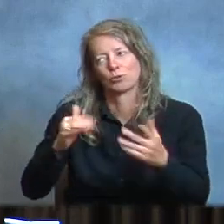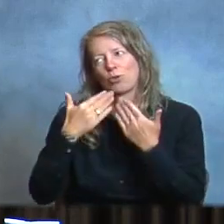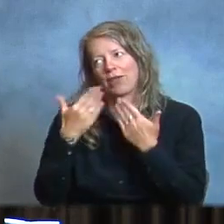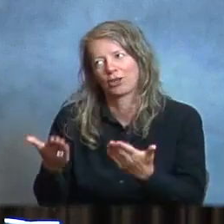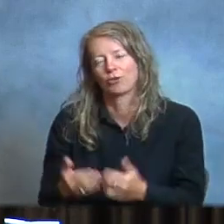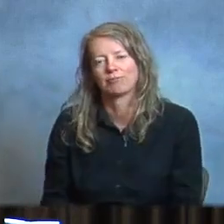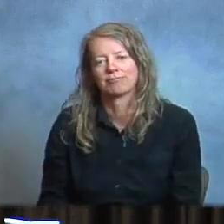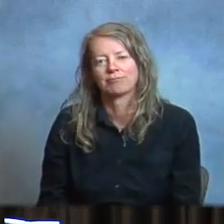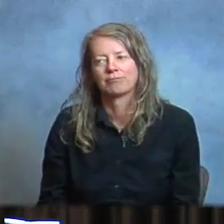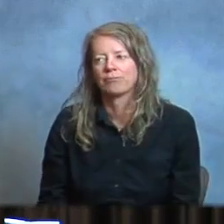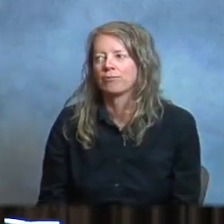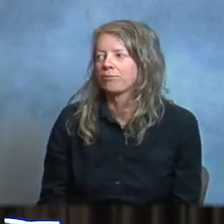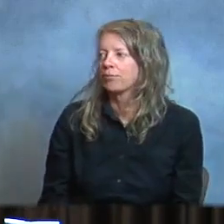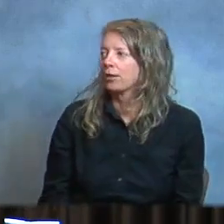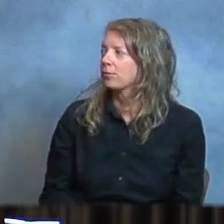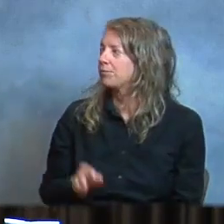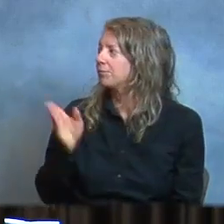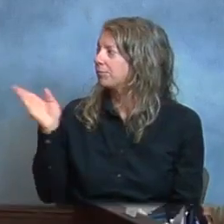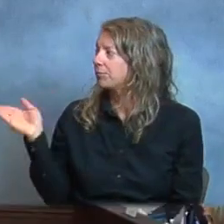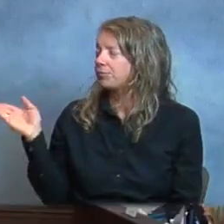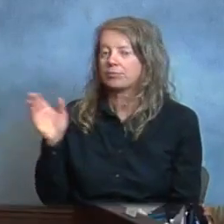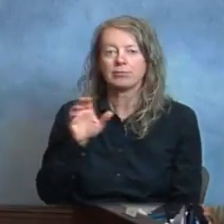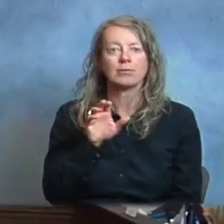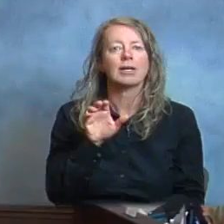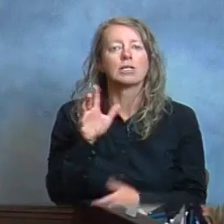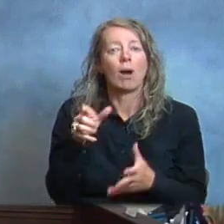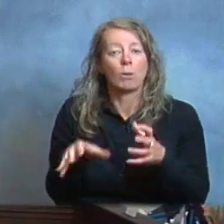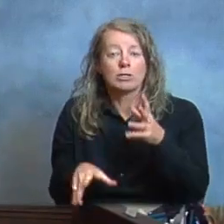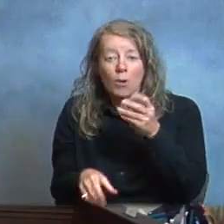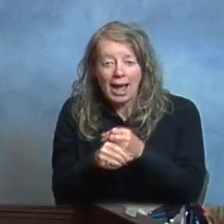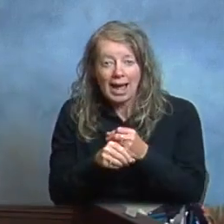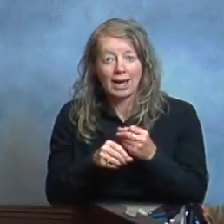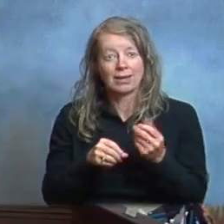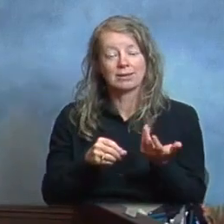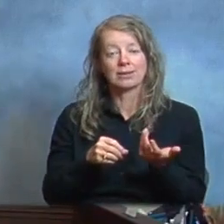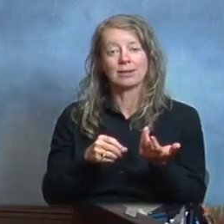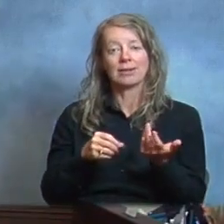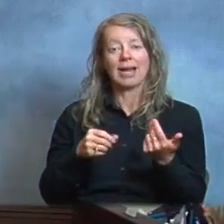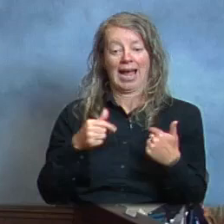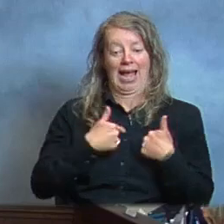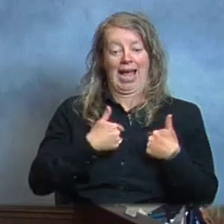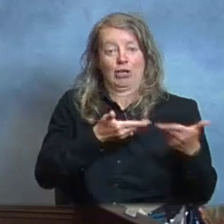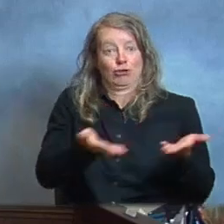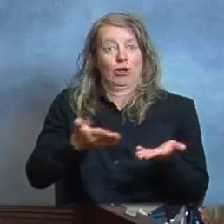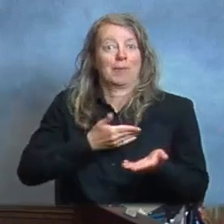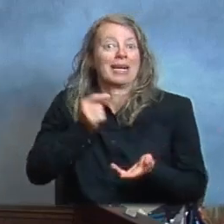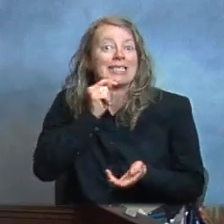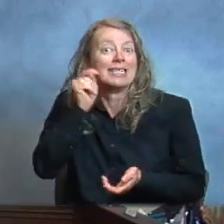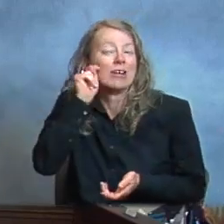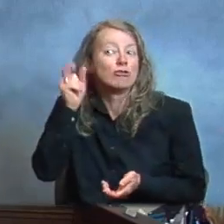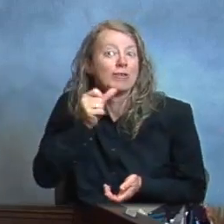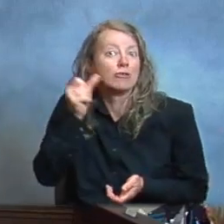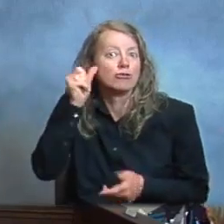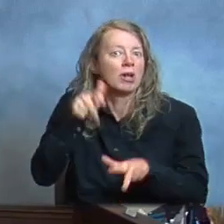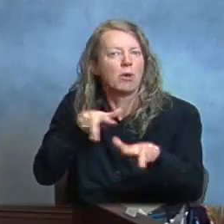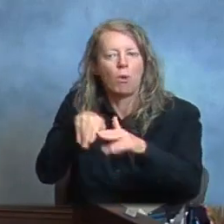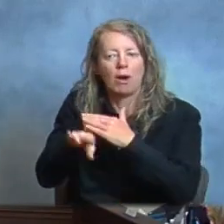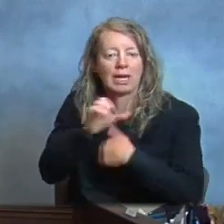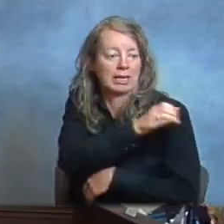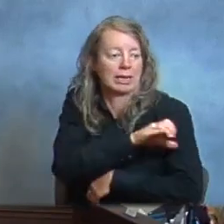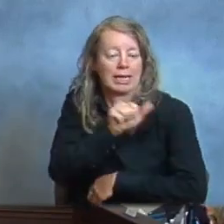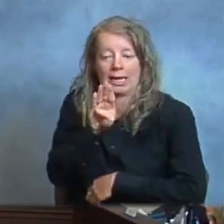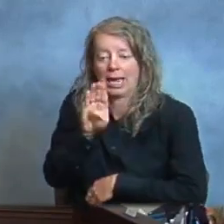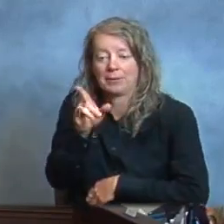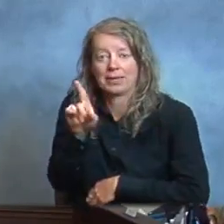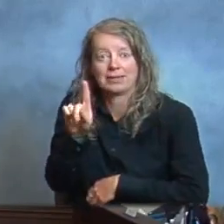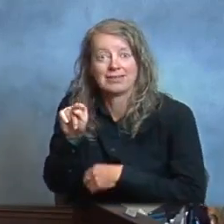All right. I just want to add what an ease of experience it was to take a teenager yesterday to the walk-in clinic at AB Tech. I've never seen a